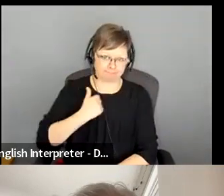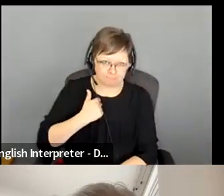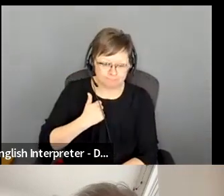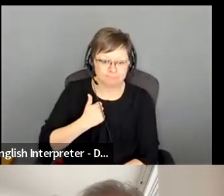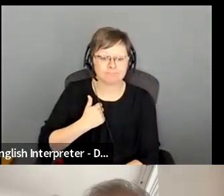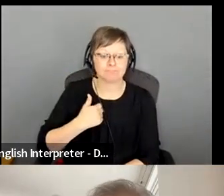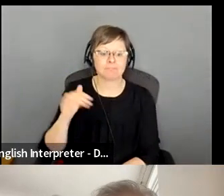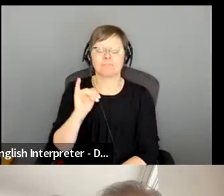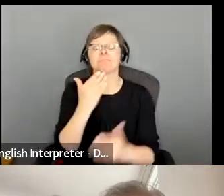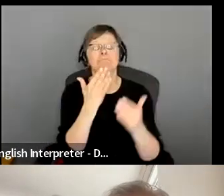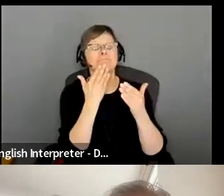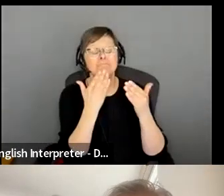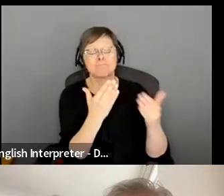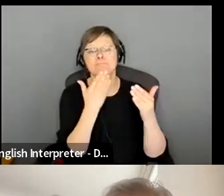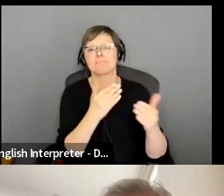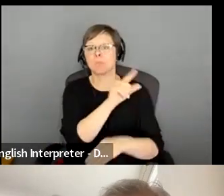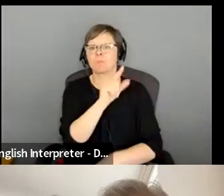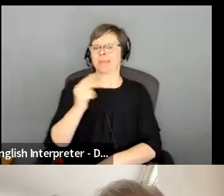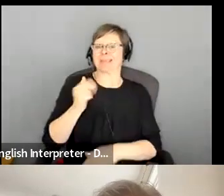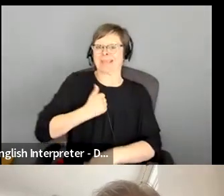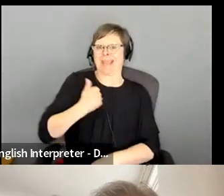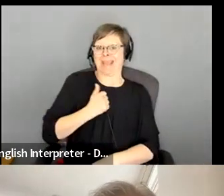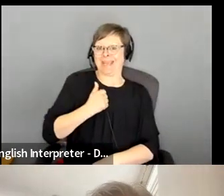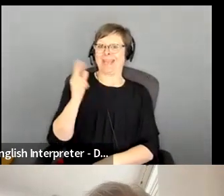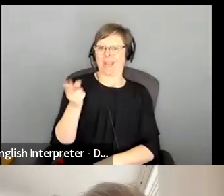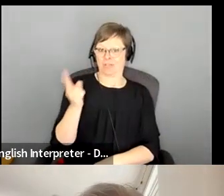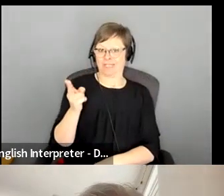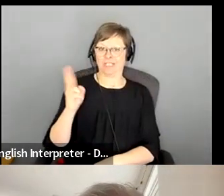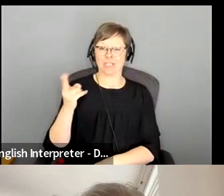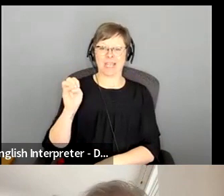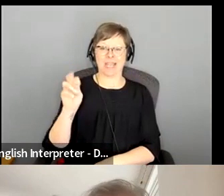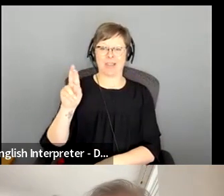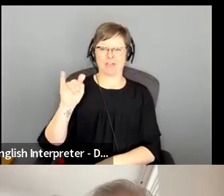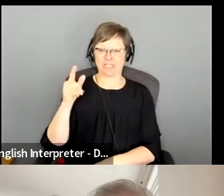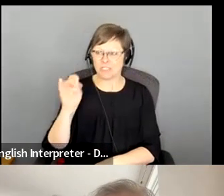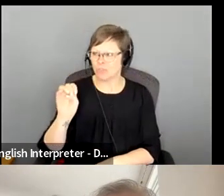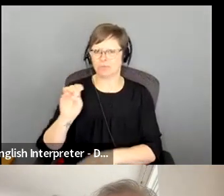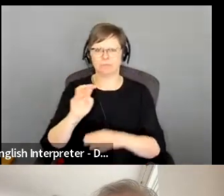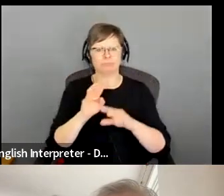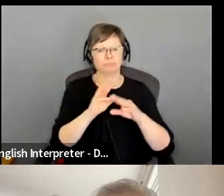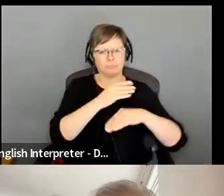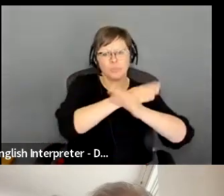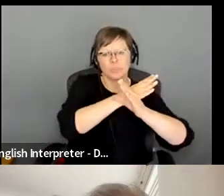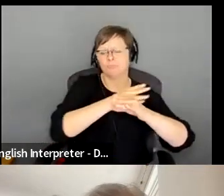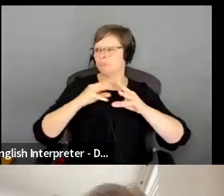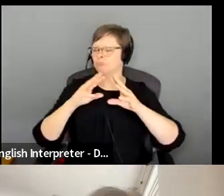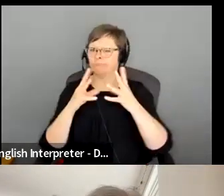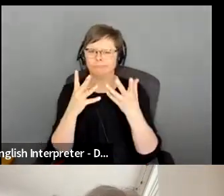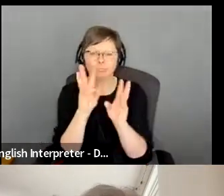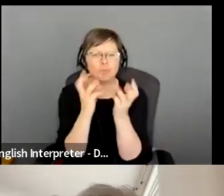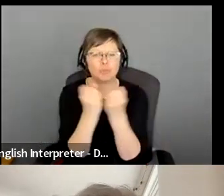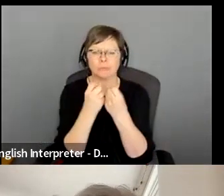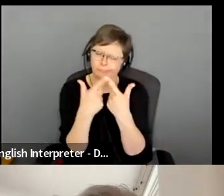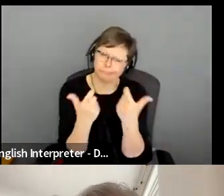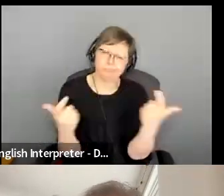of Canadian Heritage for that funding of all our seminars and workshops that we have been delivering over these past